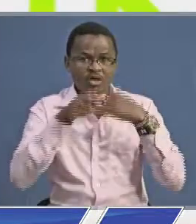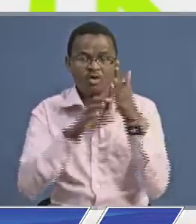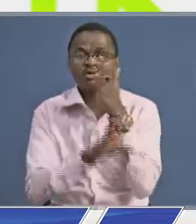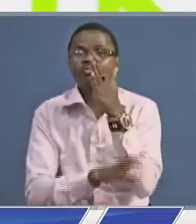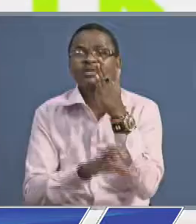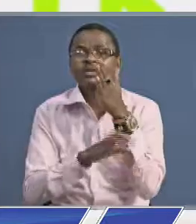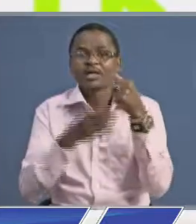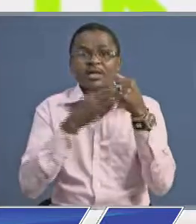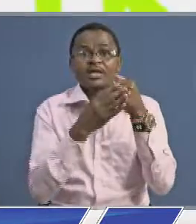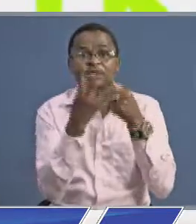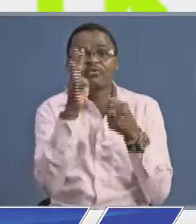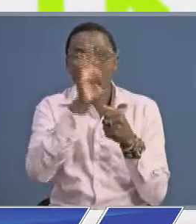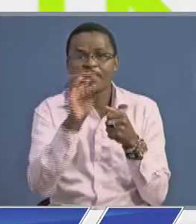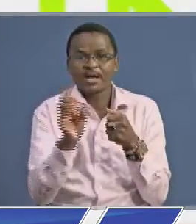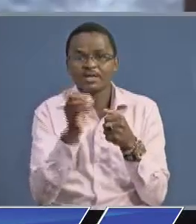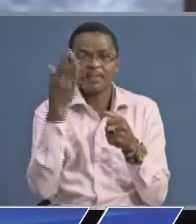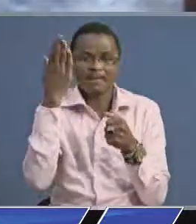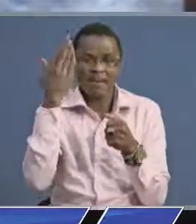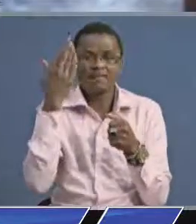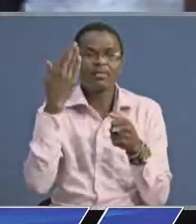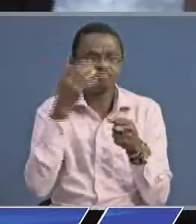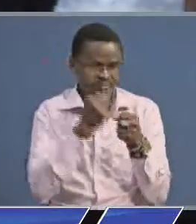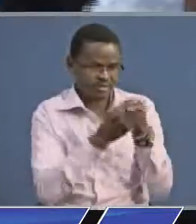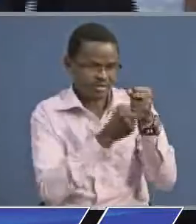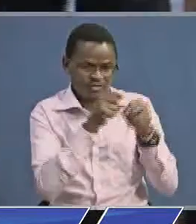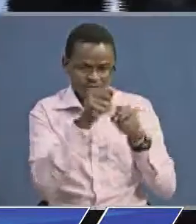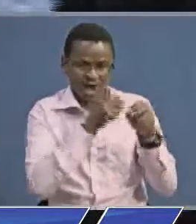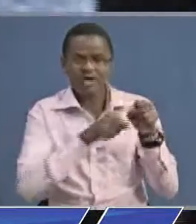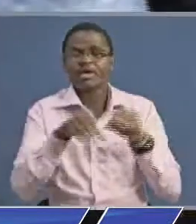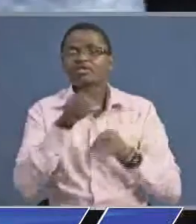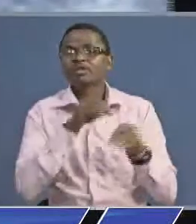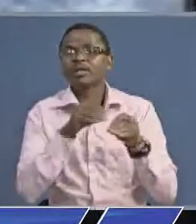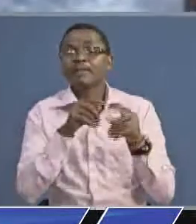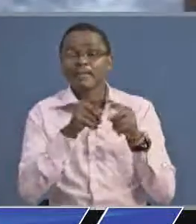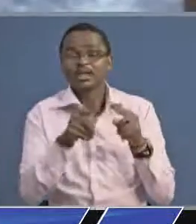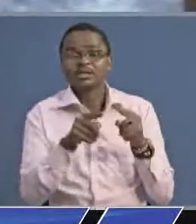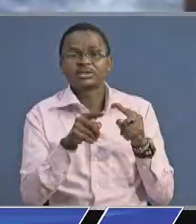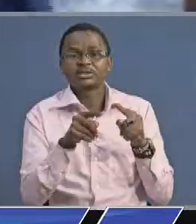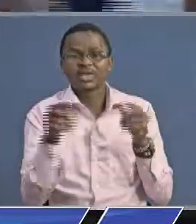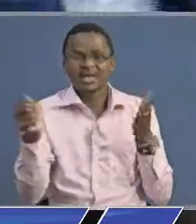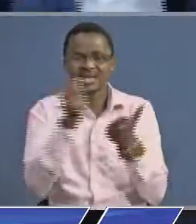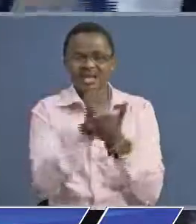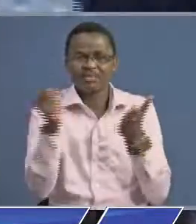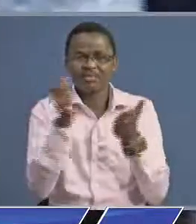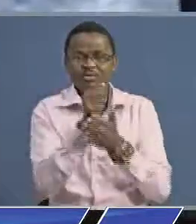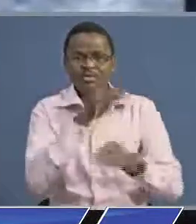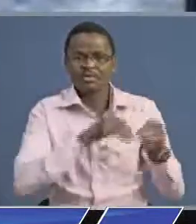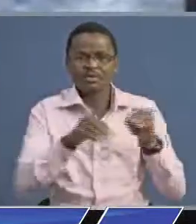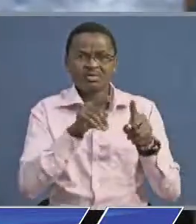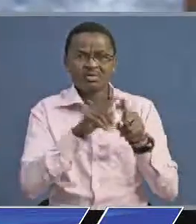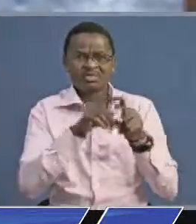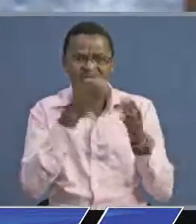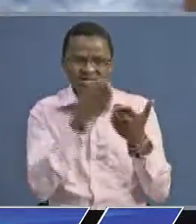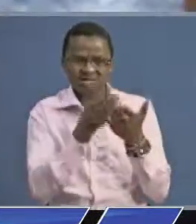country, 94% of Kenyans backed the ongoing arrest of corruption suspects. However, unemployment, corruption and tough